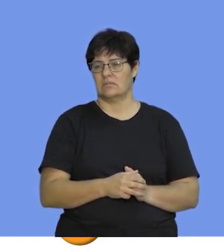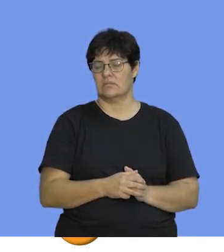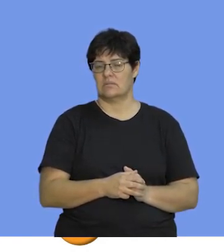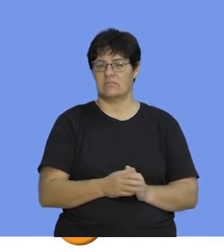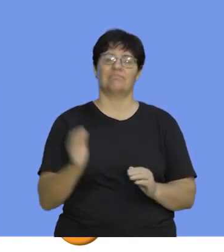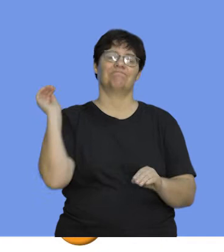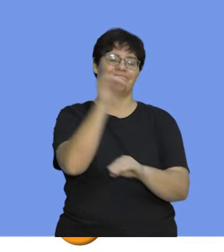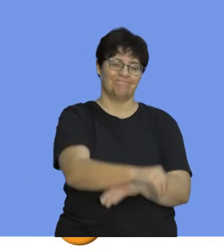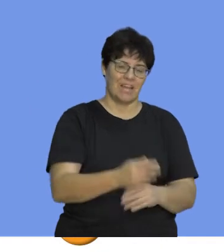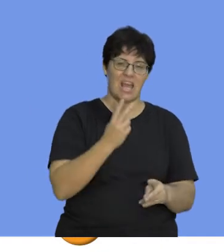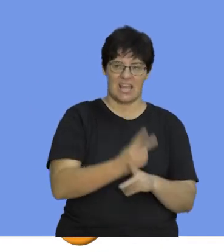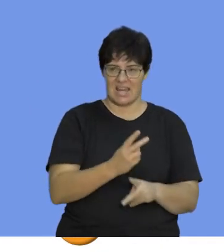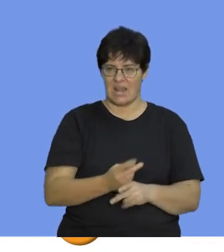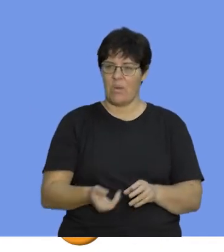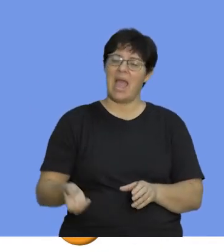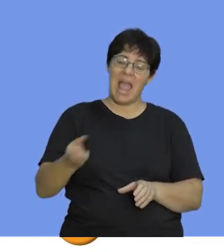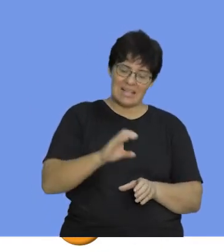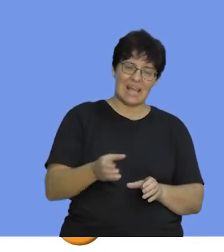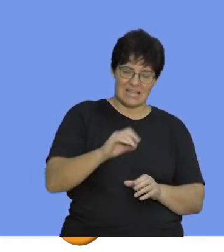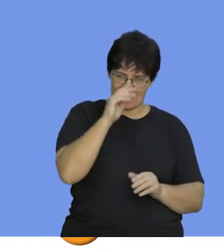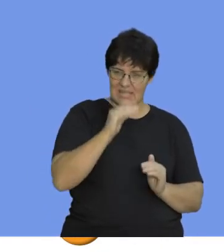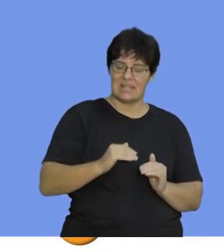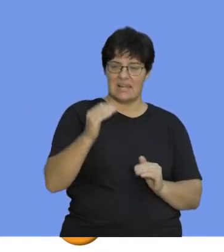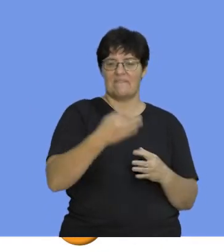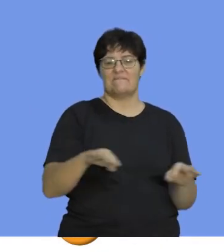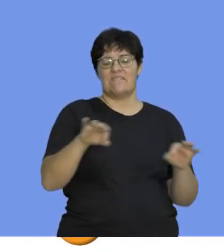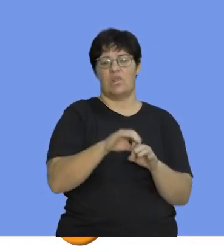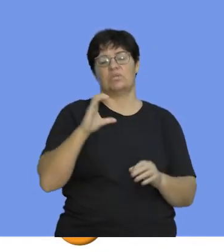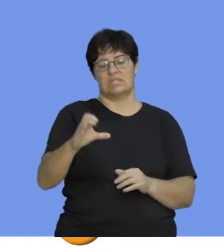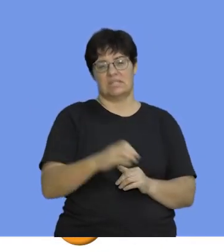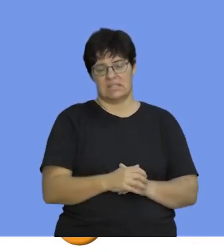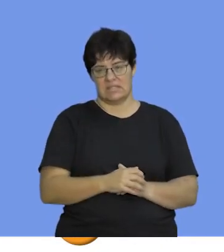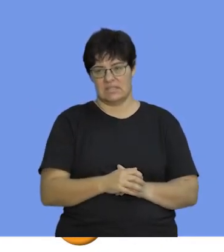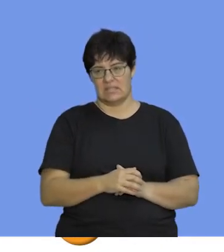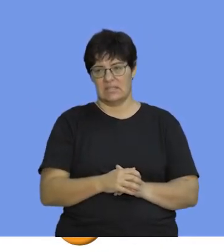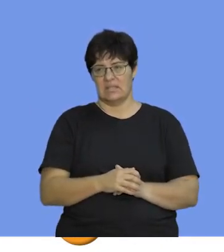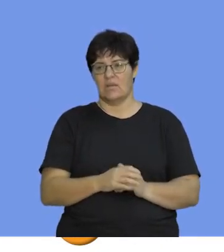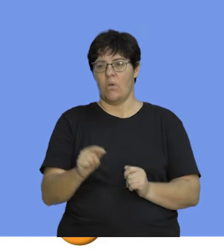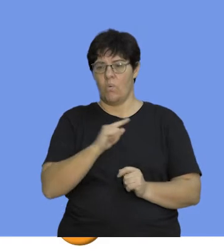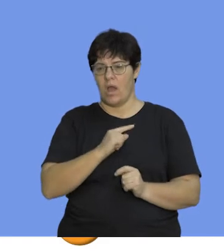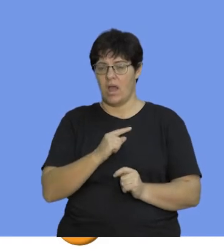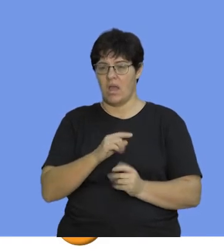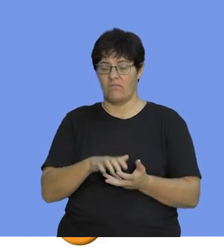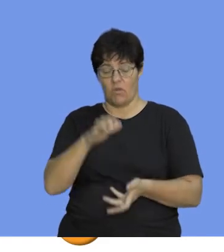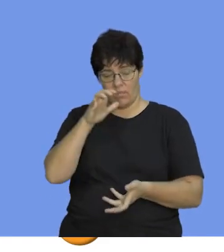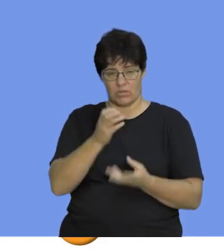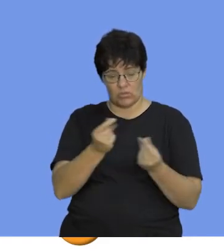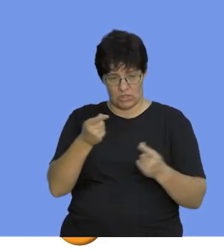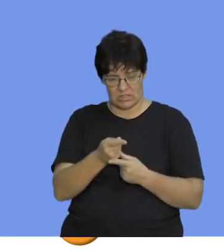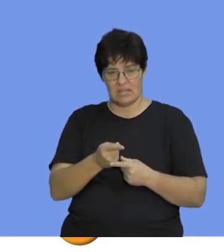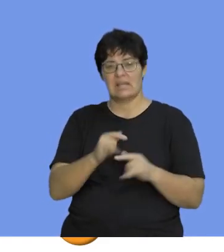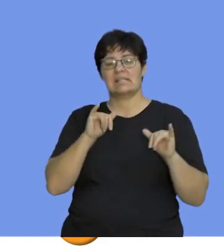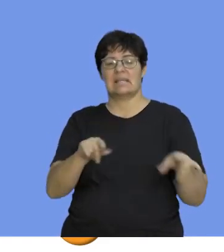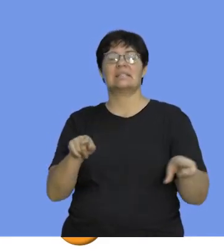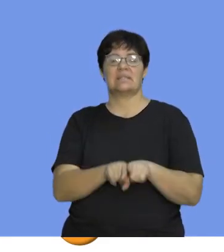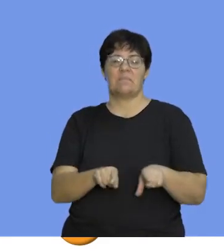So that actually we have overshot. So as we keep on adding, you can see the value of concentration is also increasing because the volume of